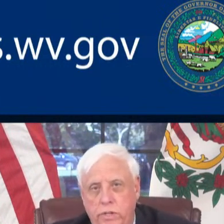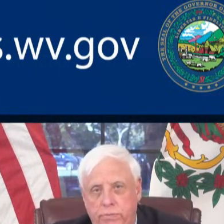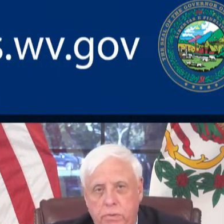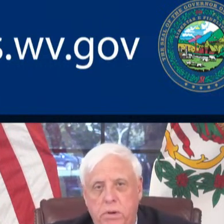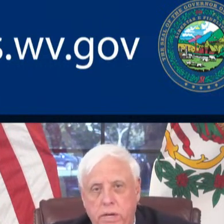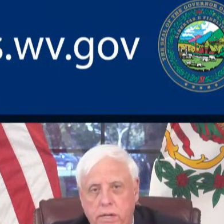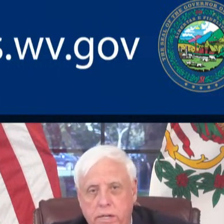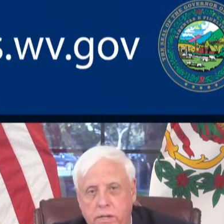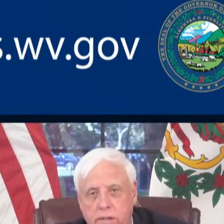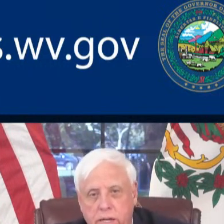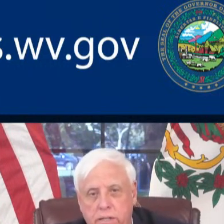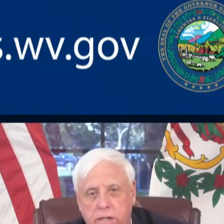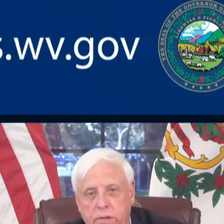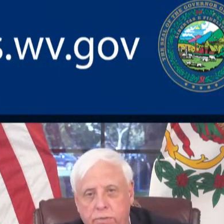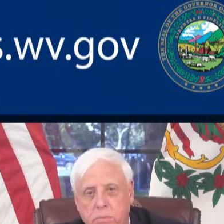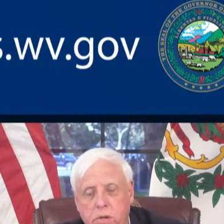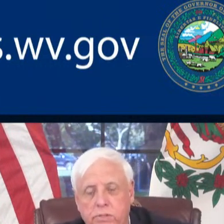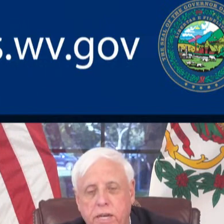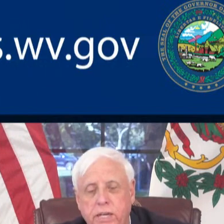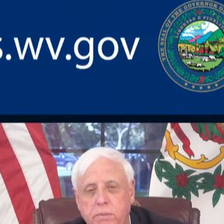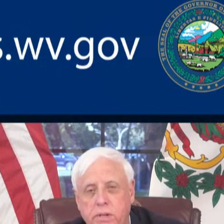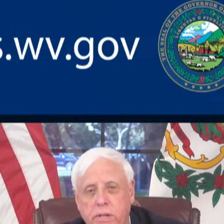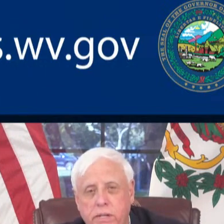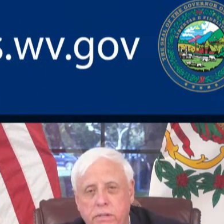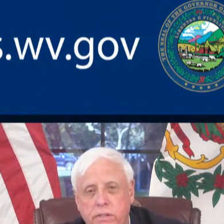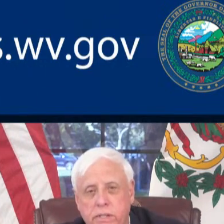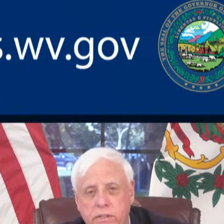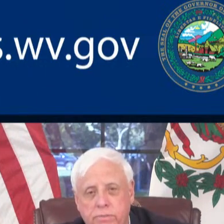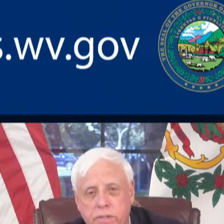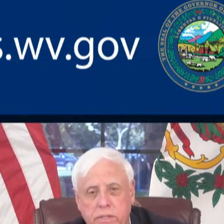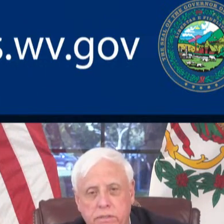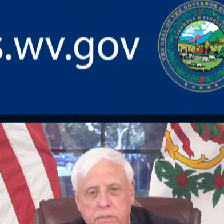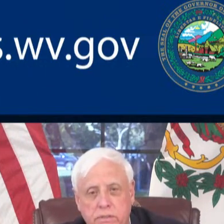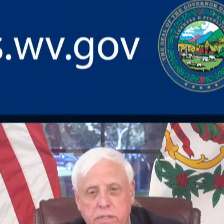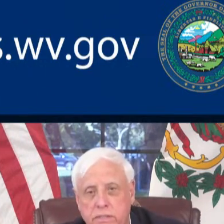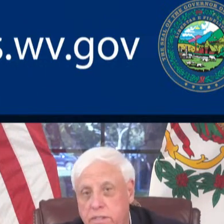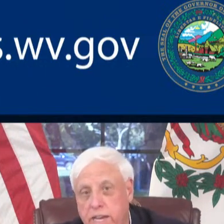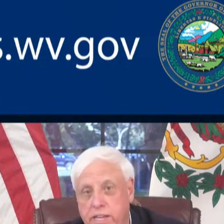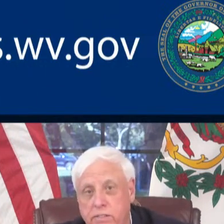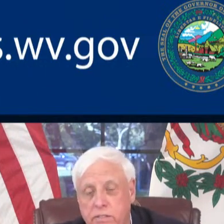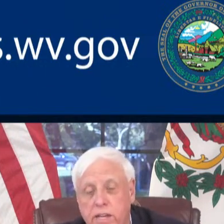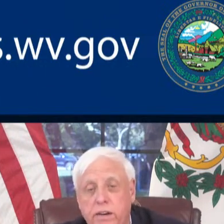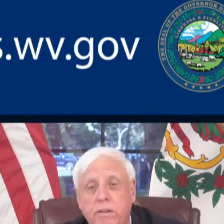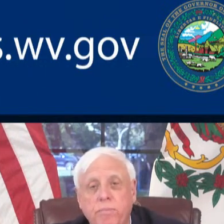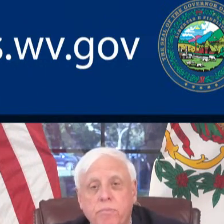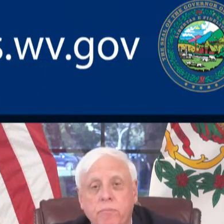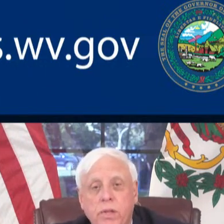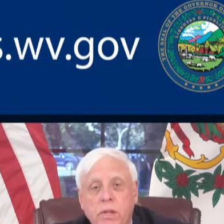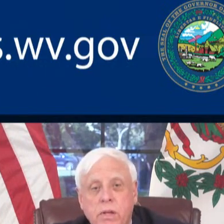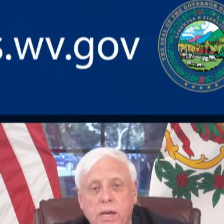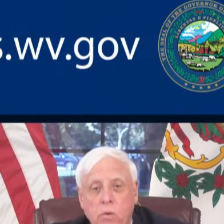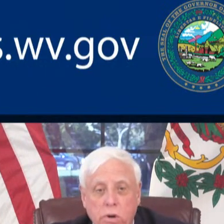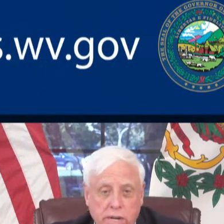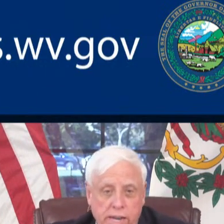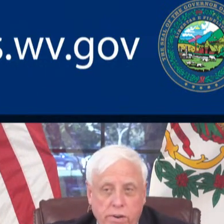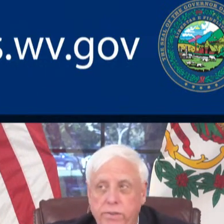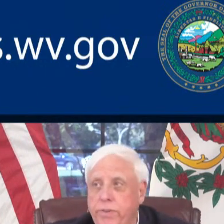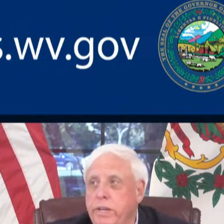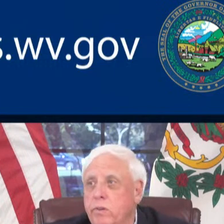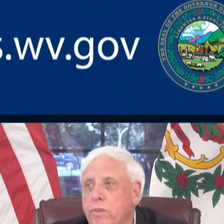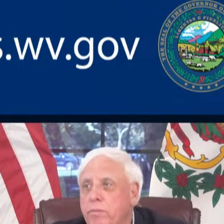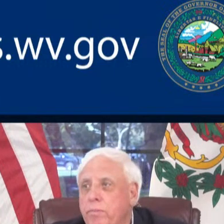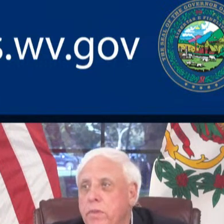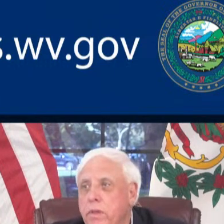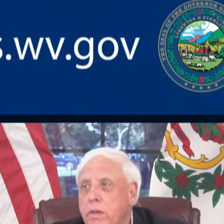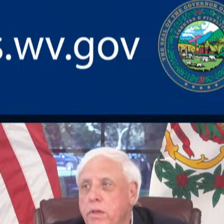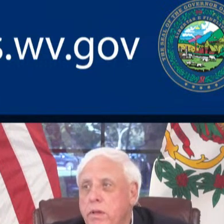schools in the football at the football stadium in the stands there. And we're down on the